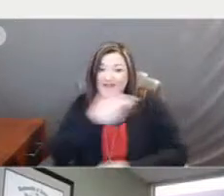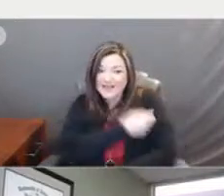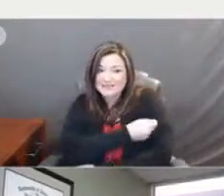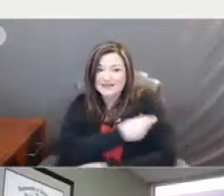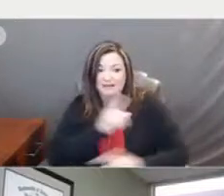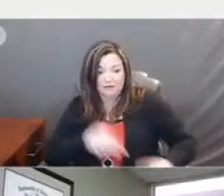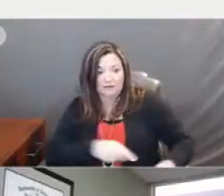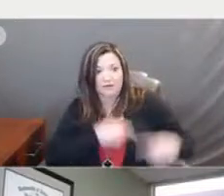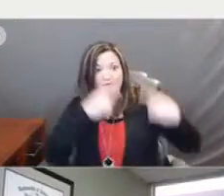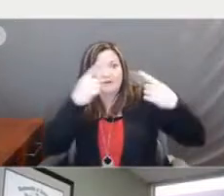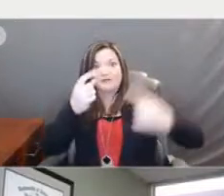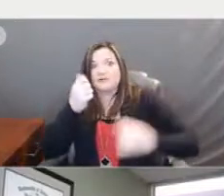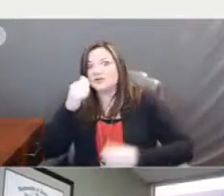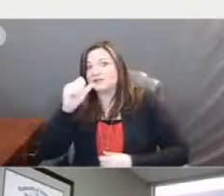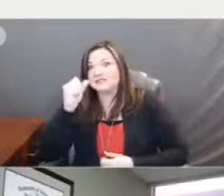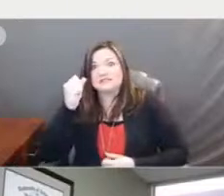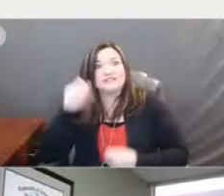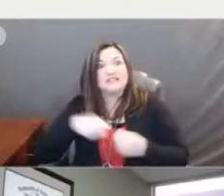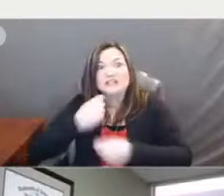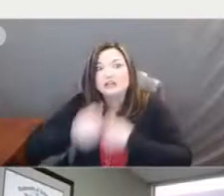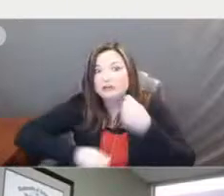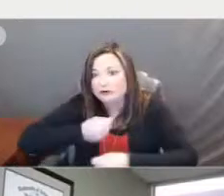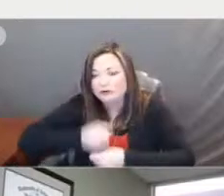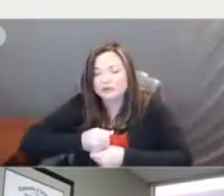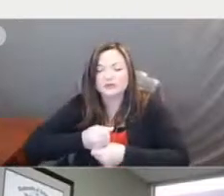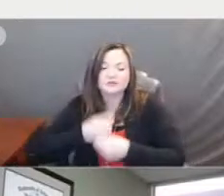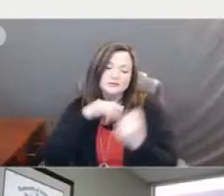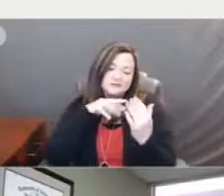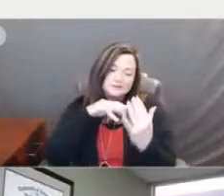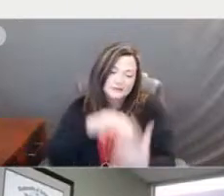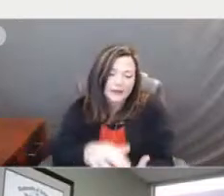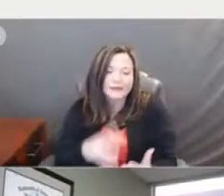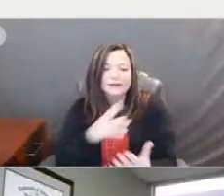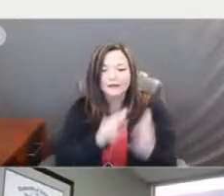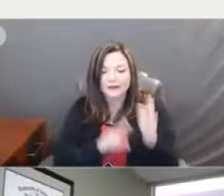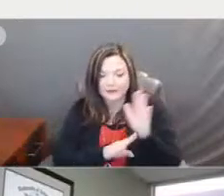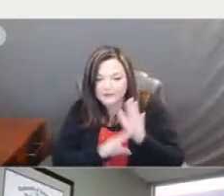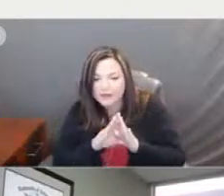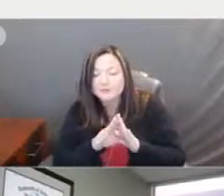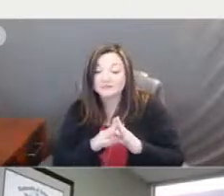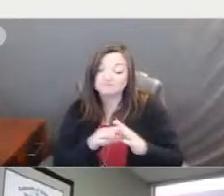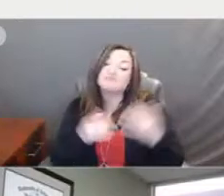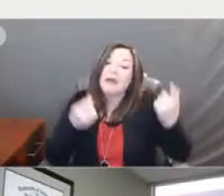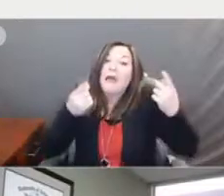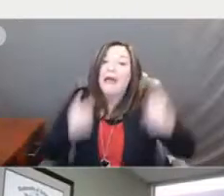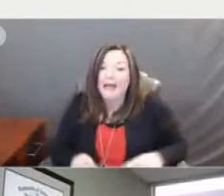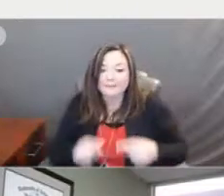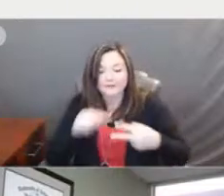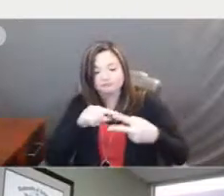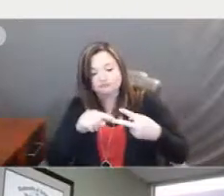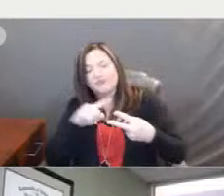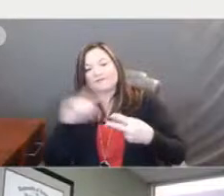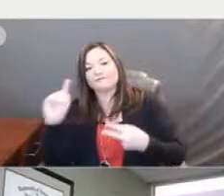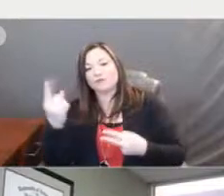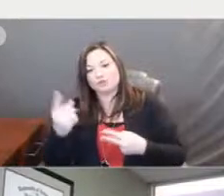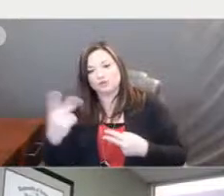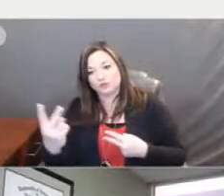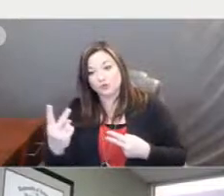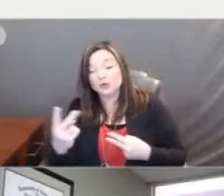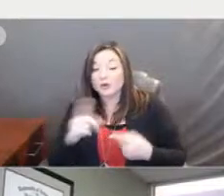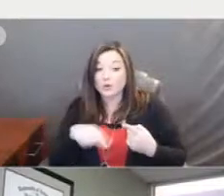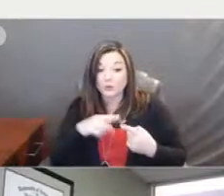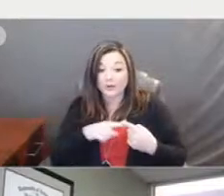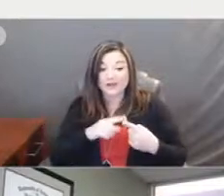for decades. And it just happens that these are the first two. And when these studies were done to establish